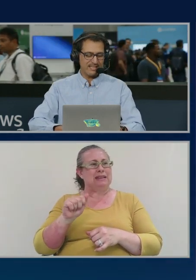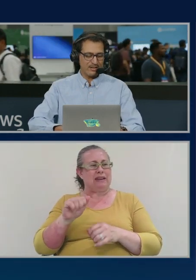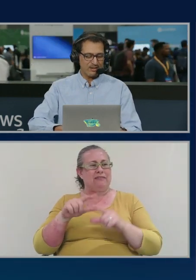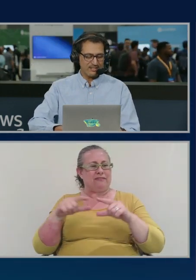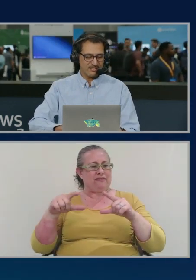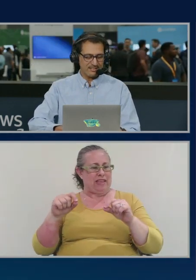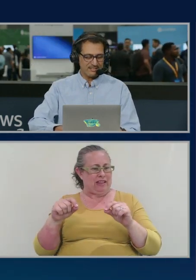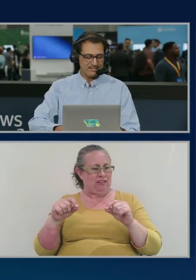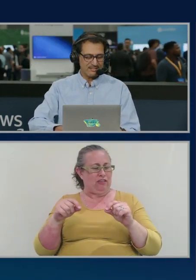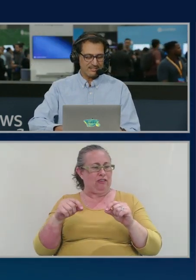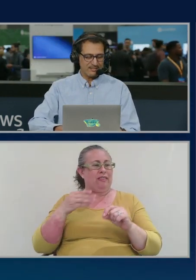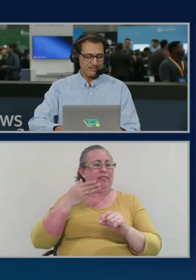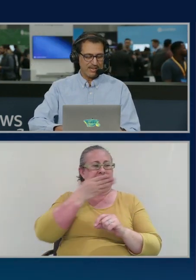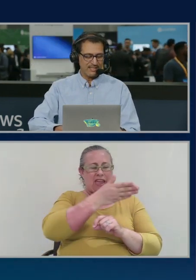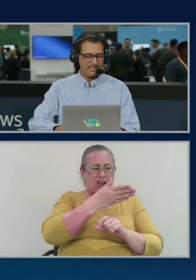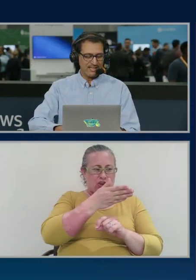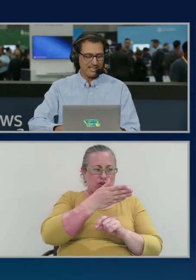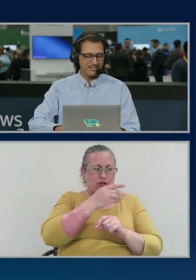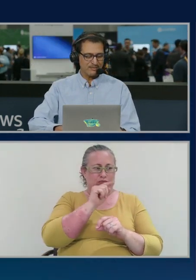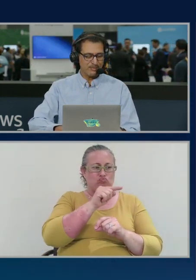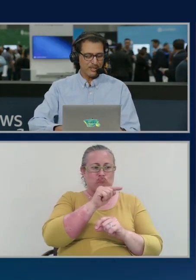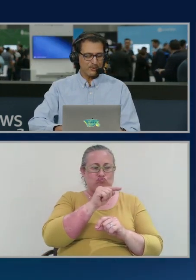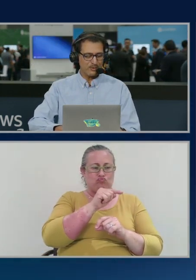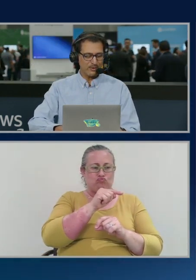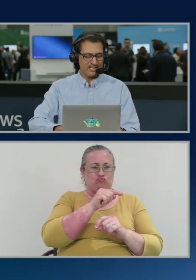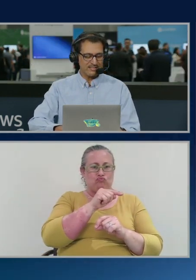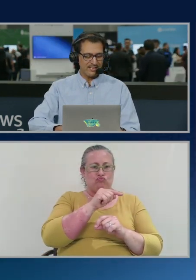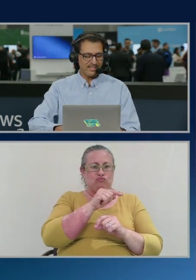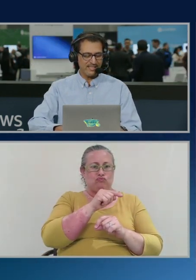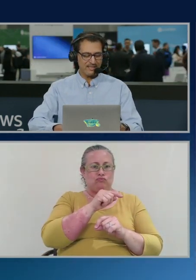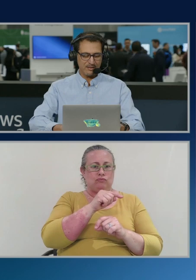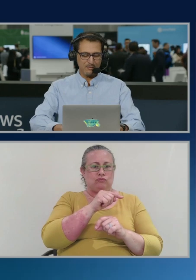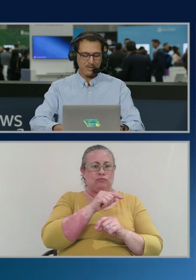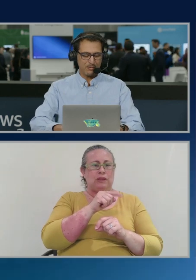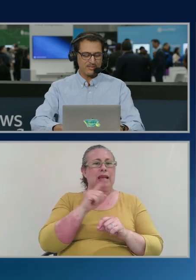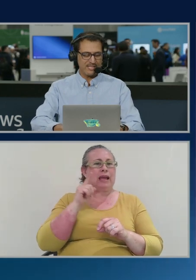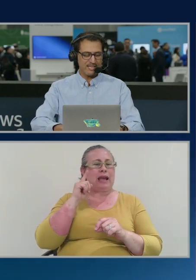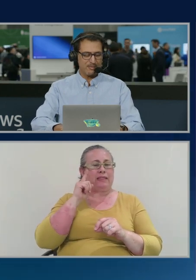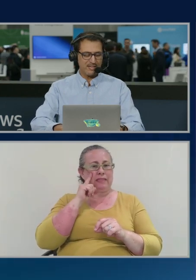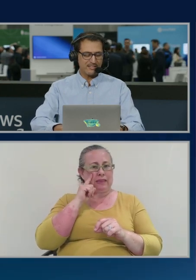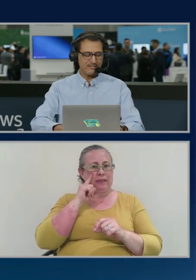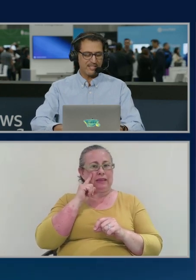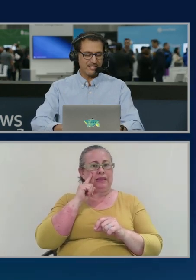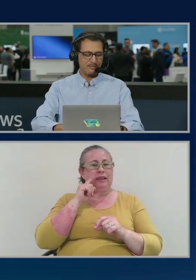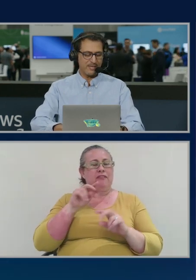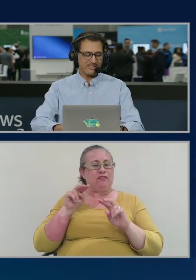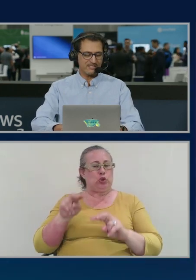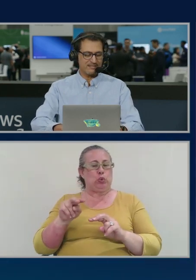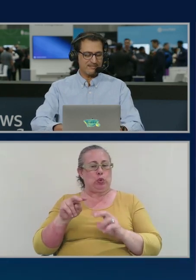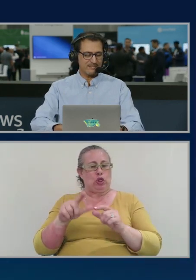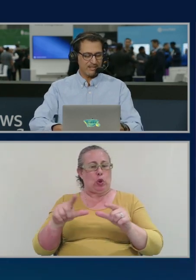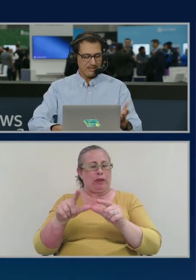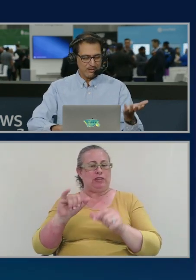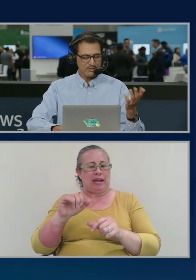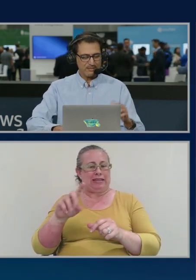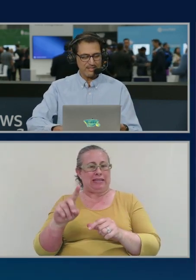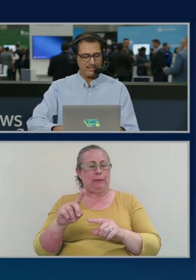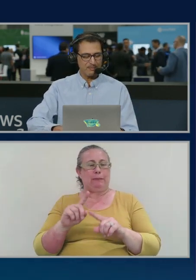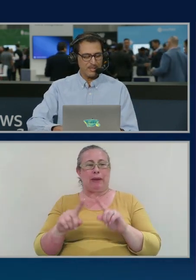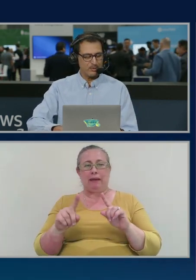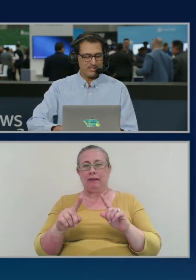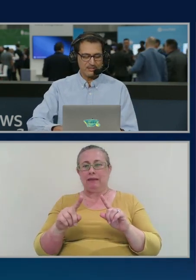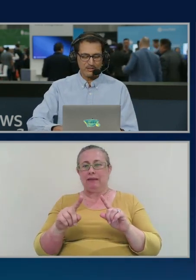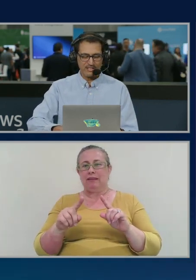that's there on the file that I have is PU location ID, but what's there in my Redshift database looks